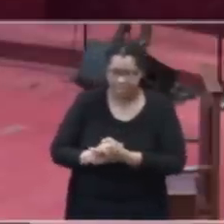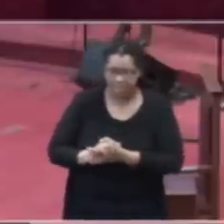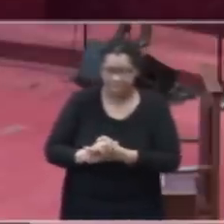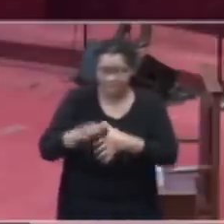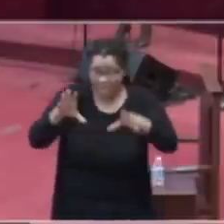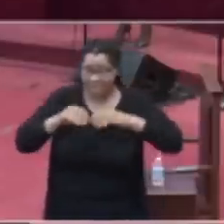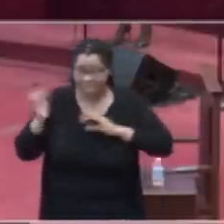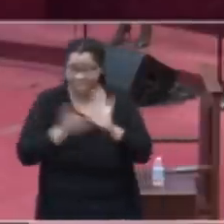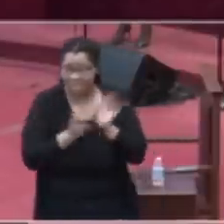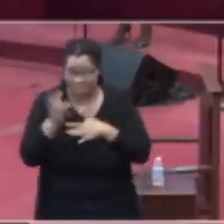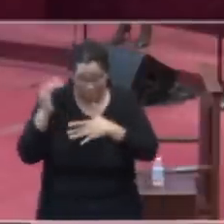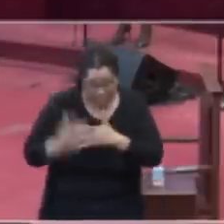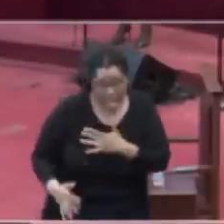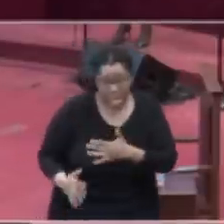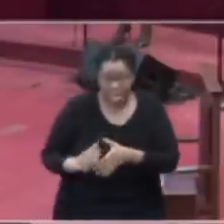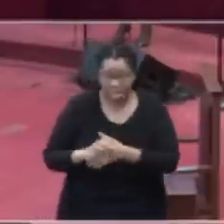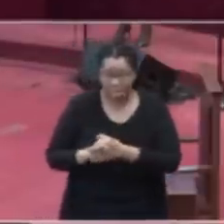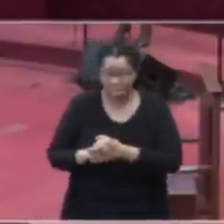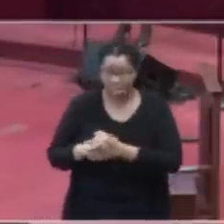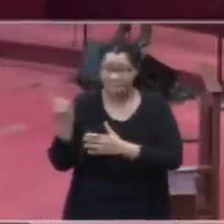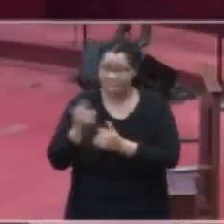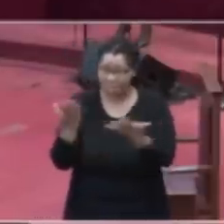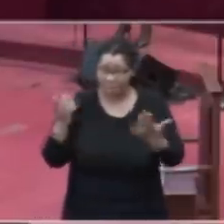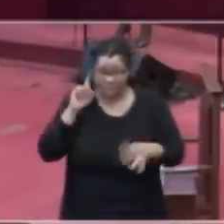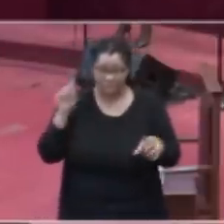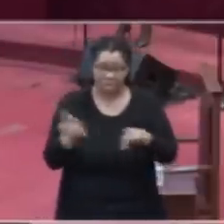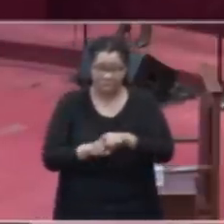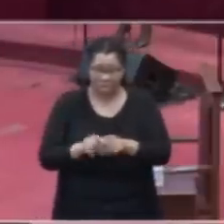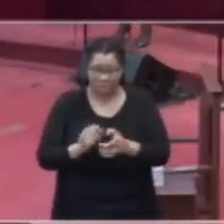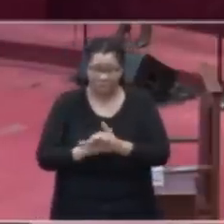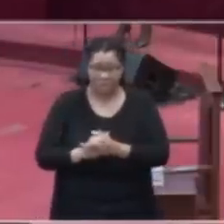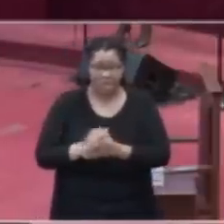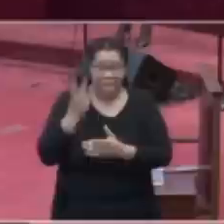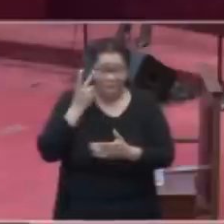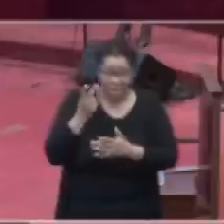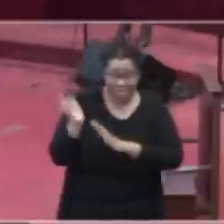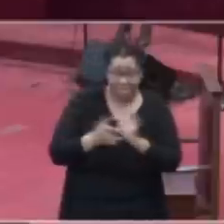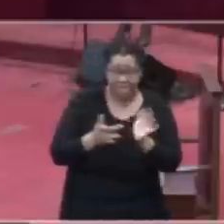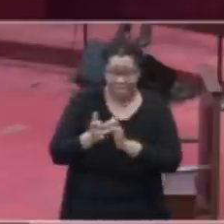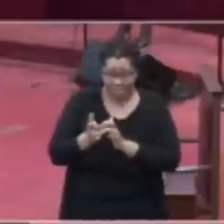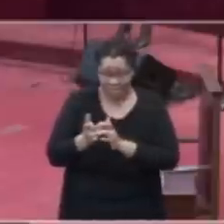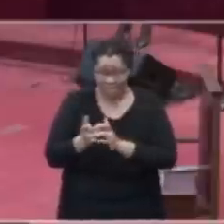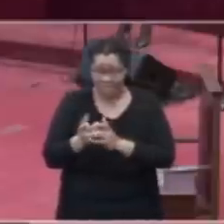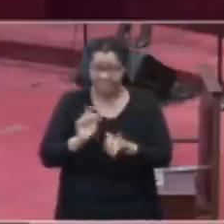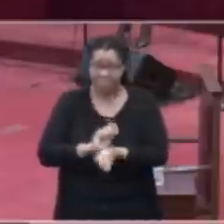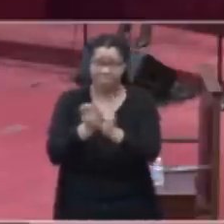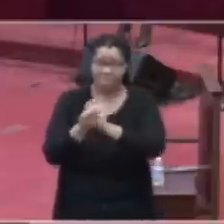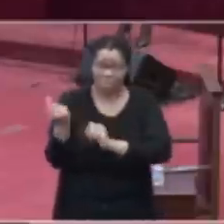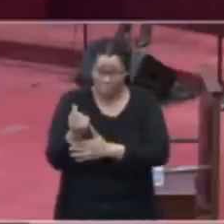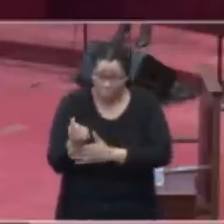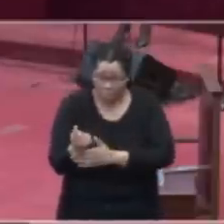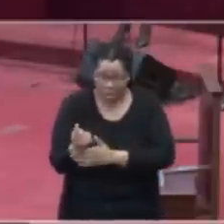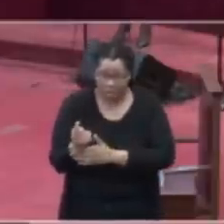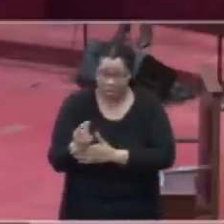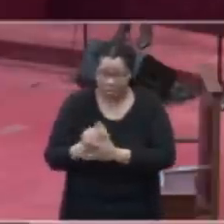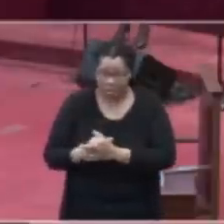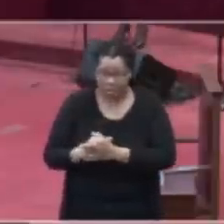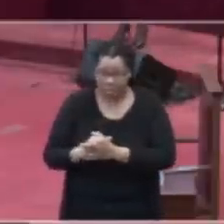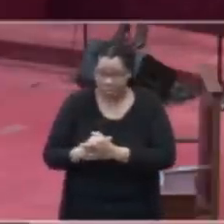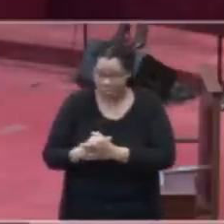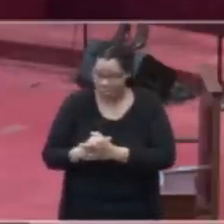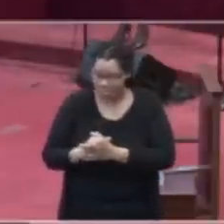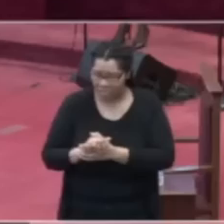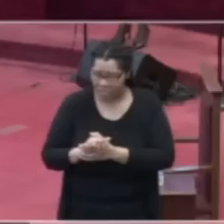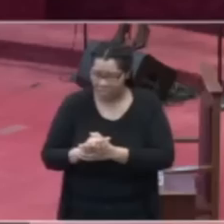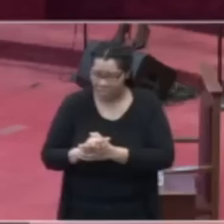of Jesus. And I got a witness here. I've watched him take a person who was mean and ornery